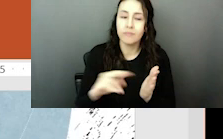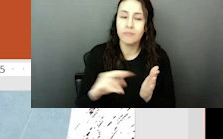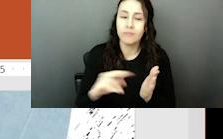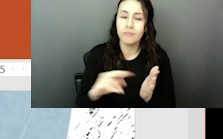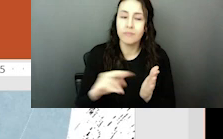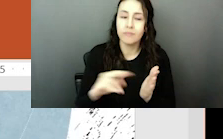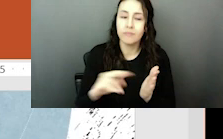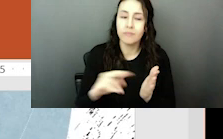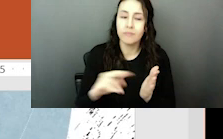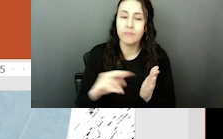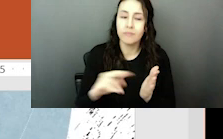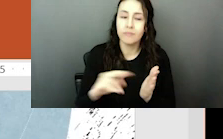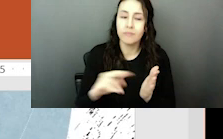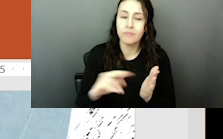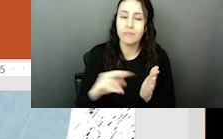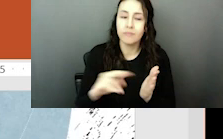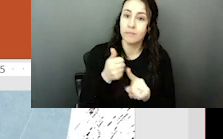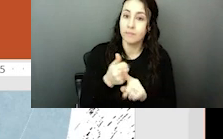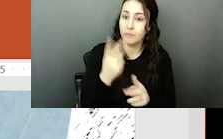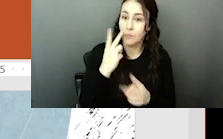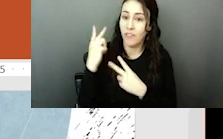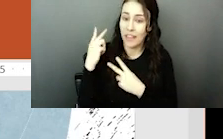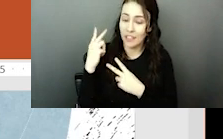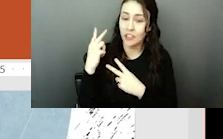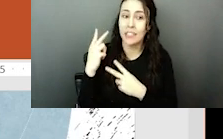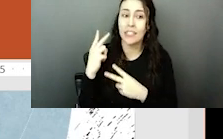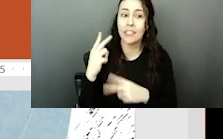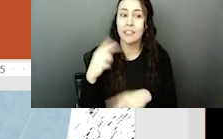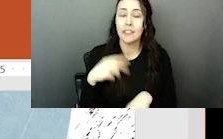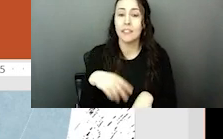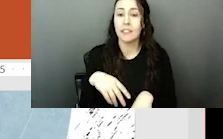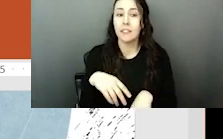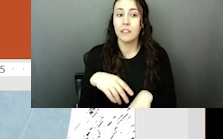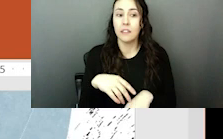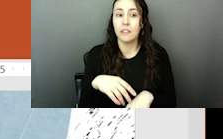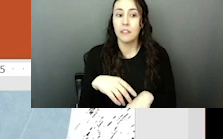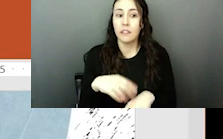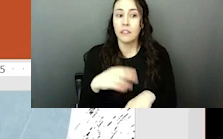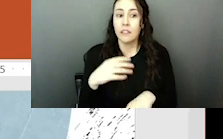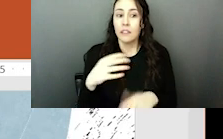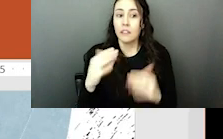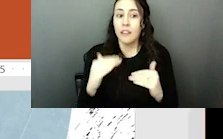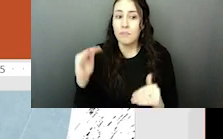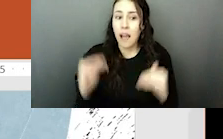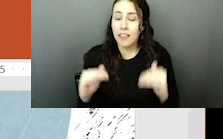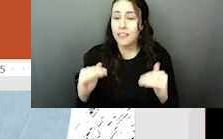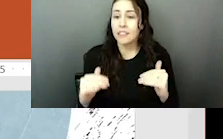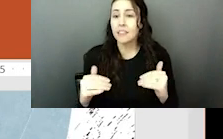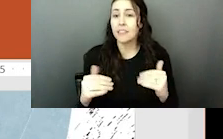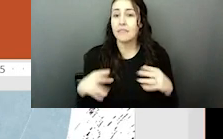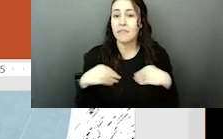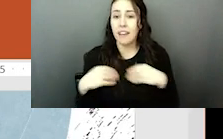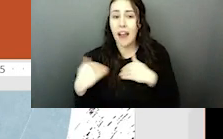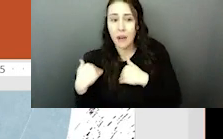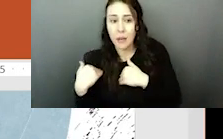that idea of accountability and accountability for whom or to whom with the idea of ongoing learning